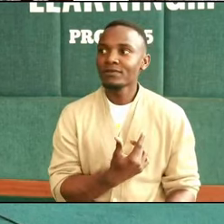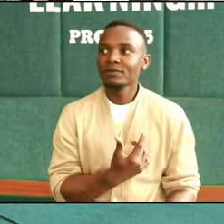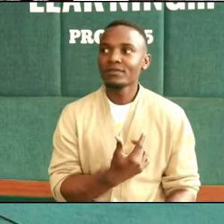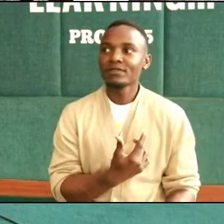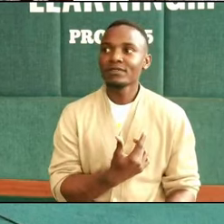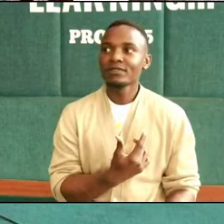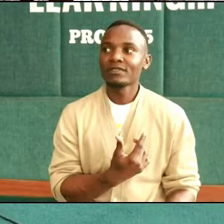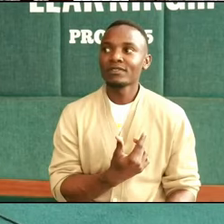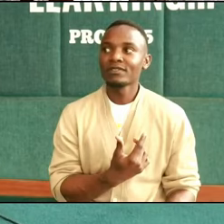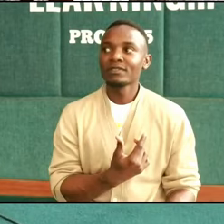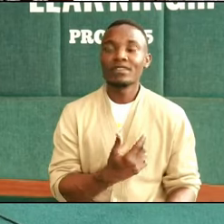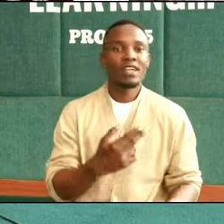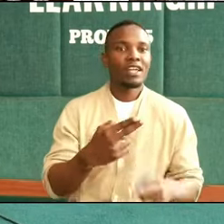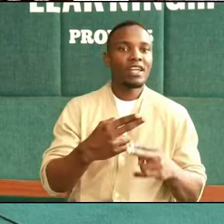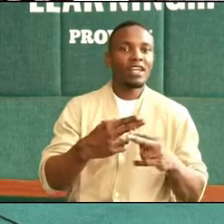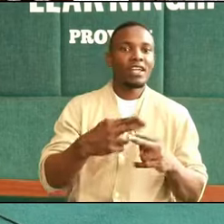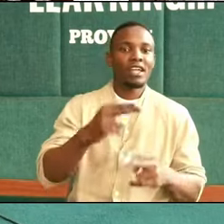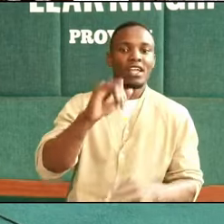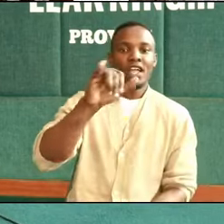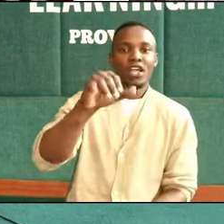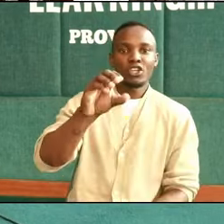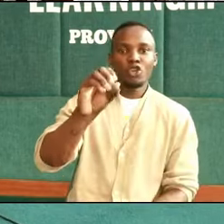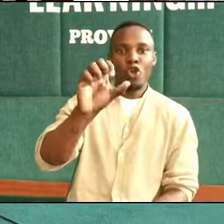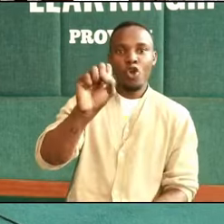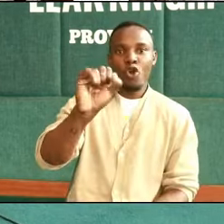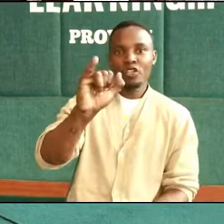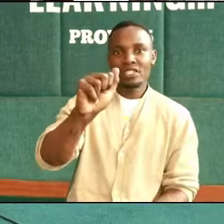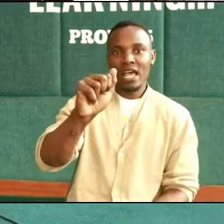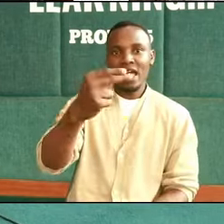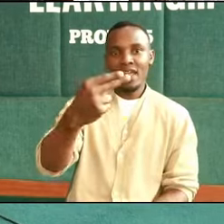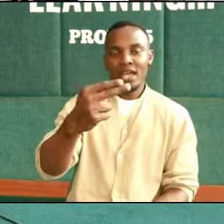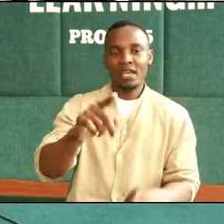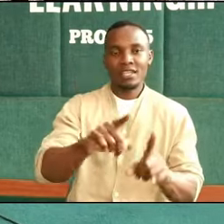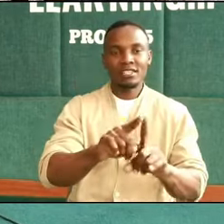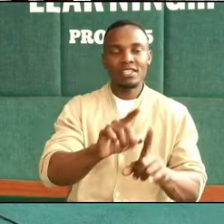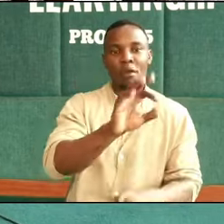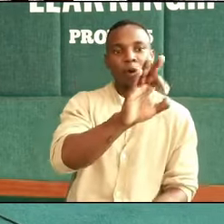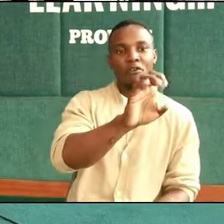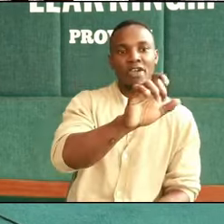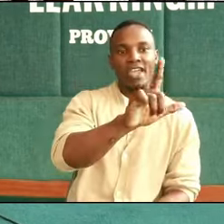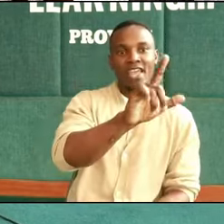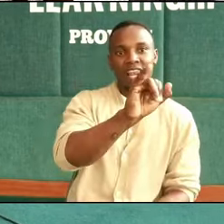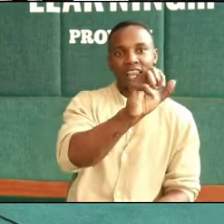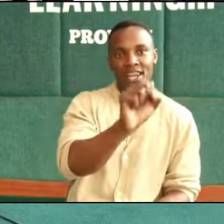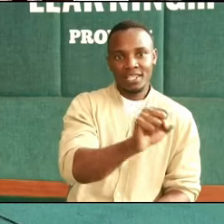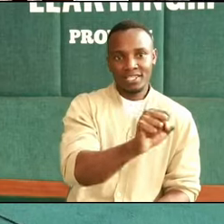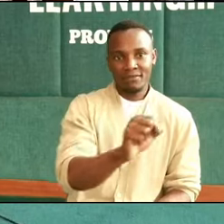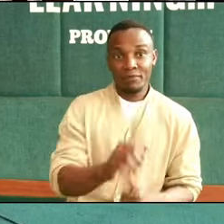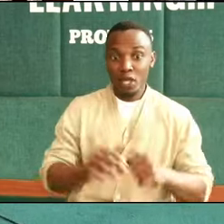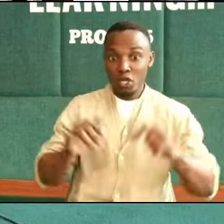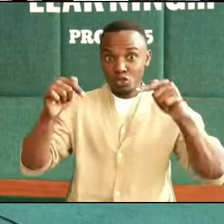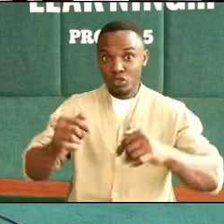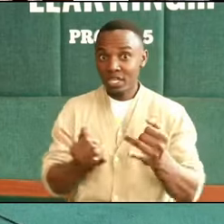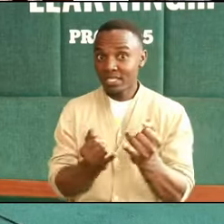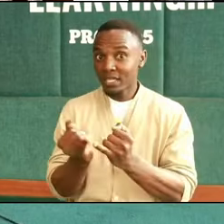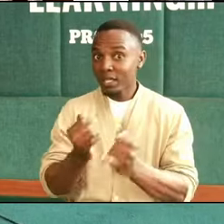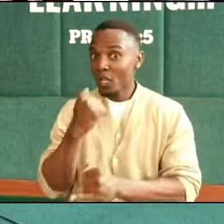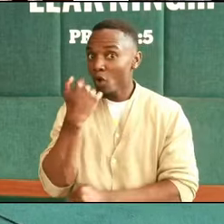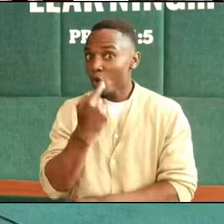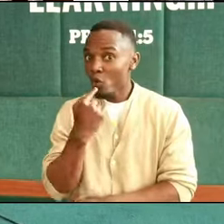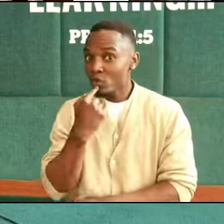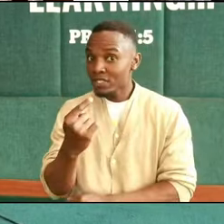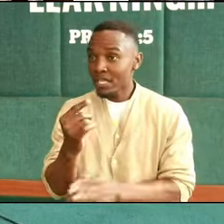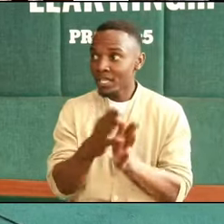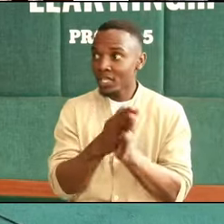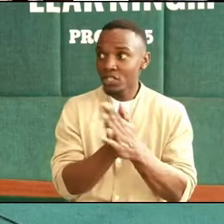Josiah and Teacher Felice. Josiah and Teacher Felice, thank you very much. This Sabbath, church, the story will be told by